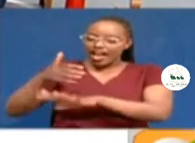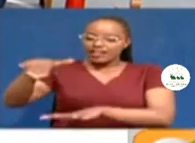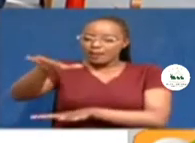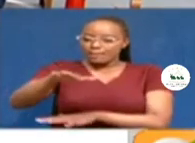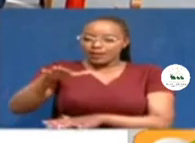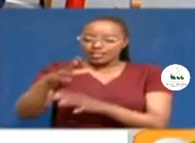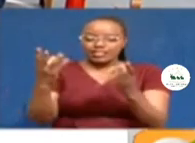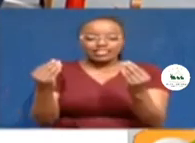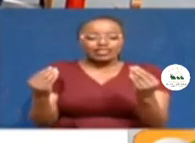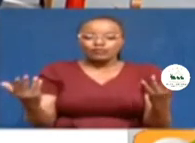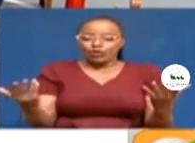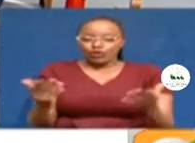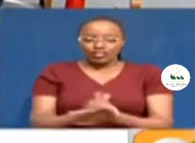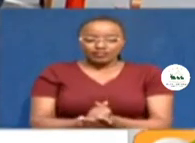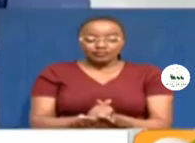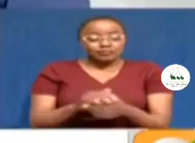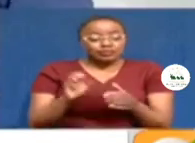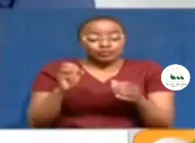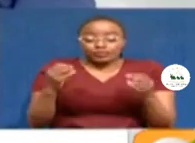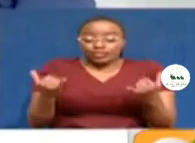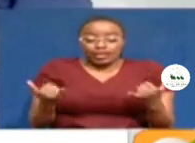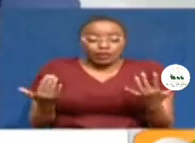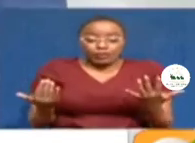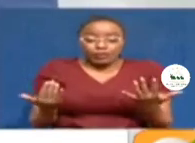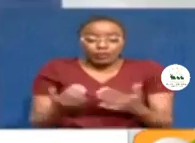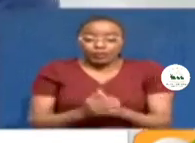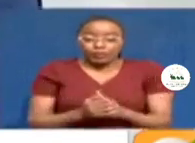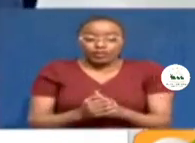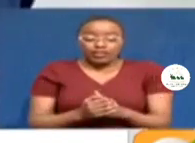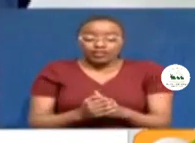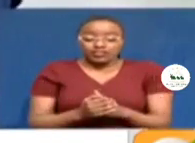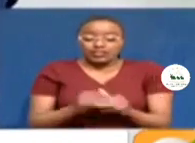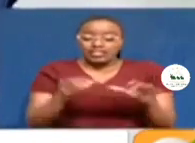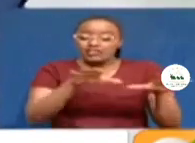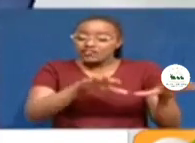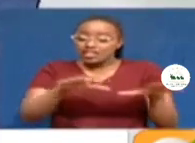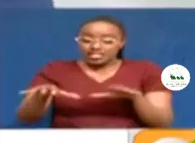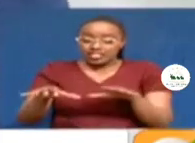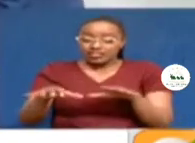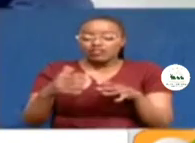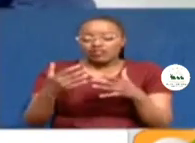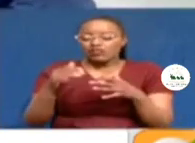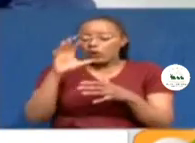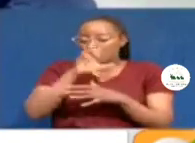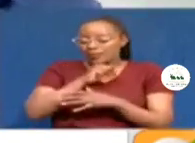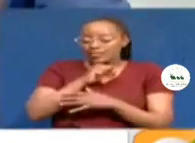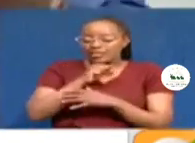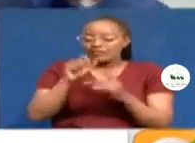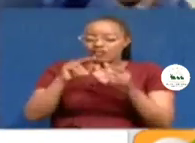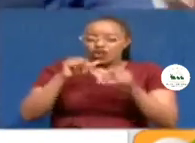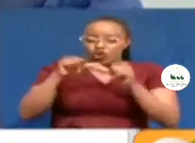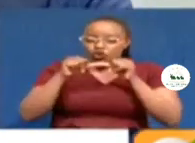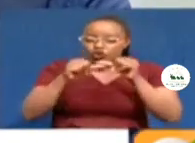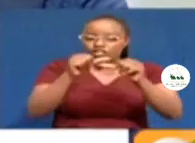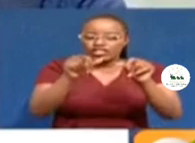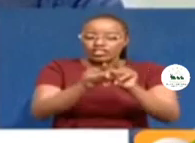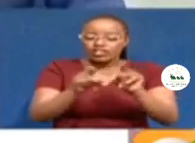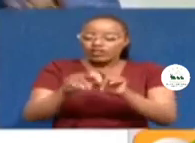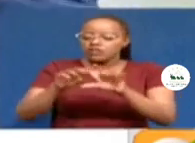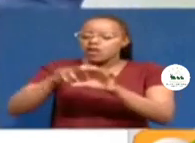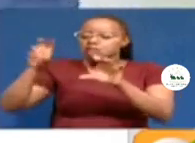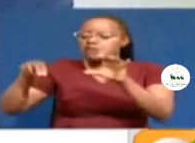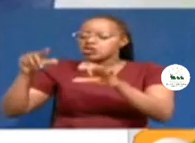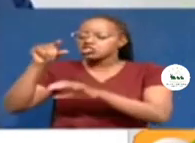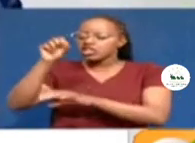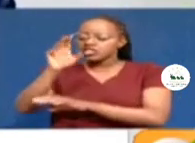place. Indeed. Oh. That is... Okay, so the frustrations, for lack of a better word, continue. Remove